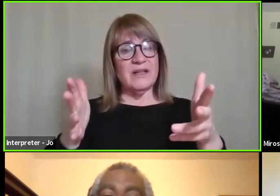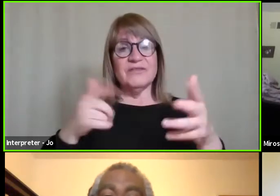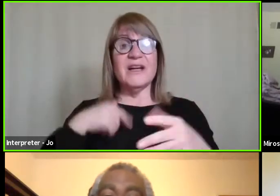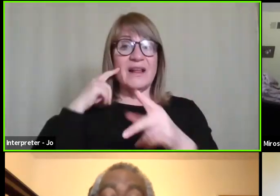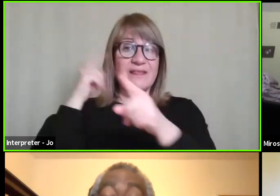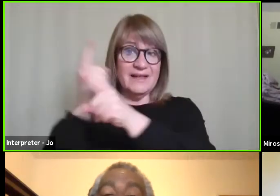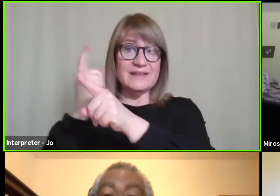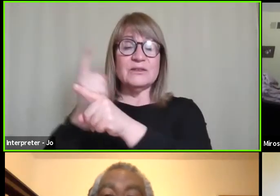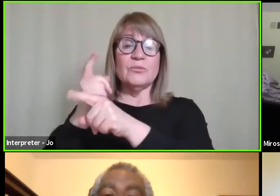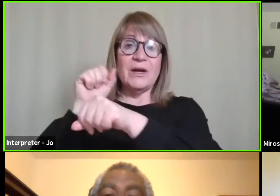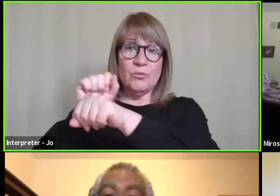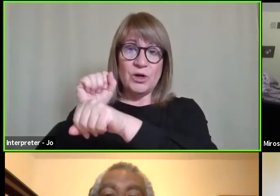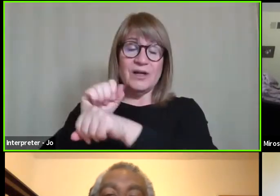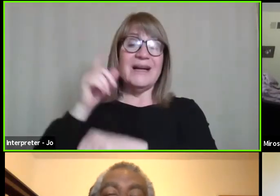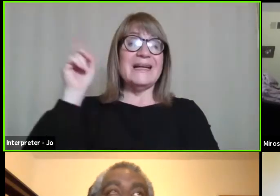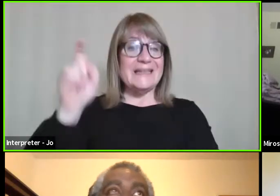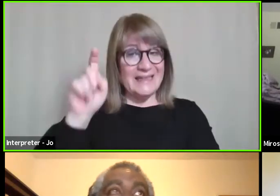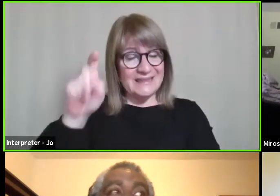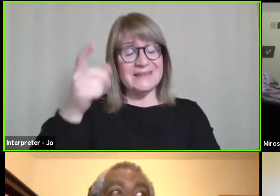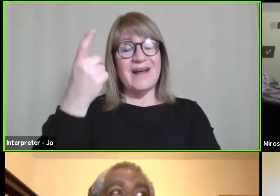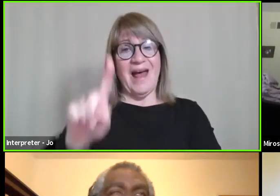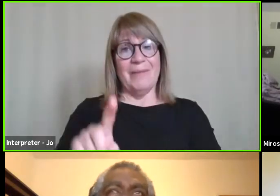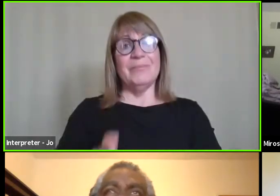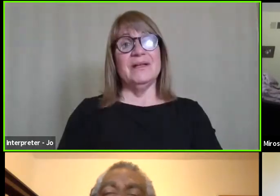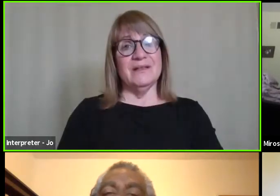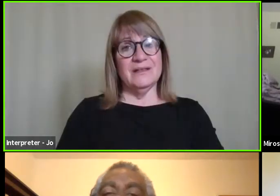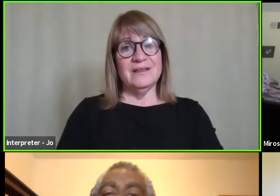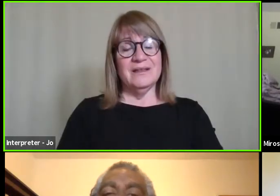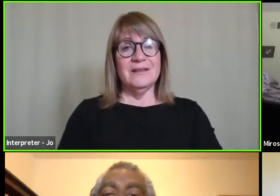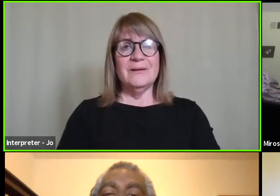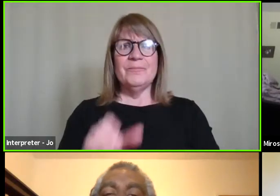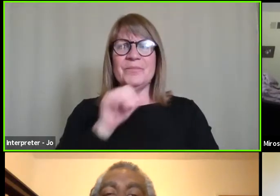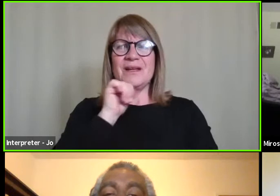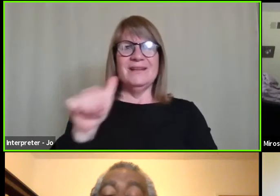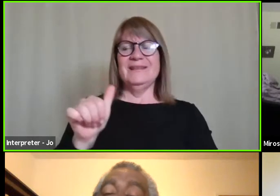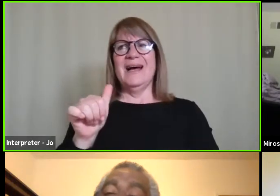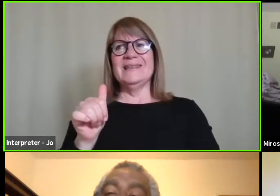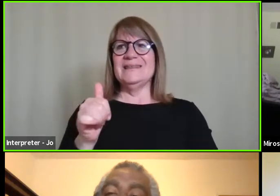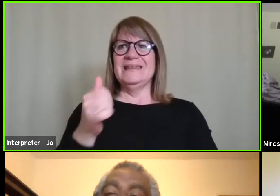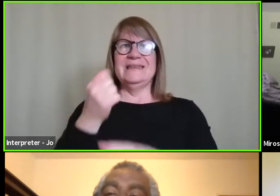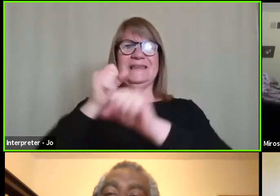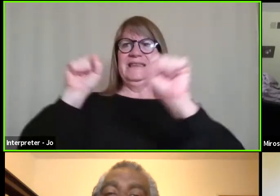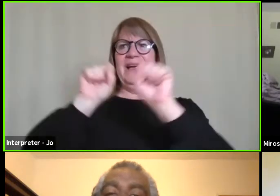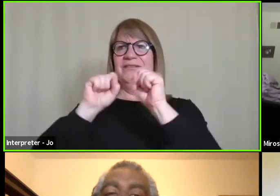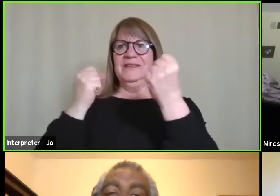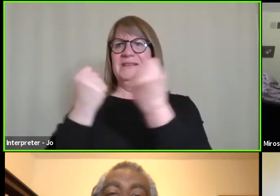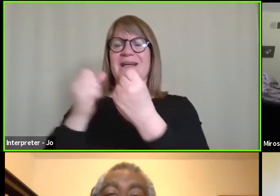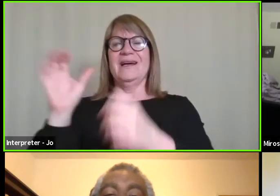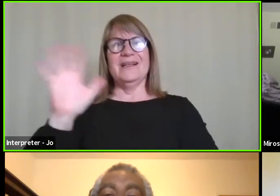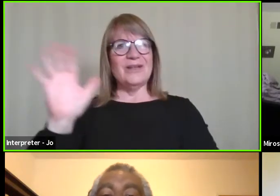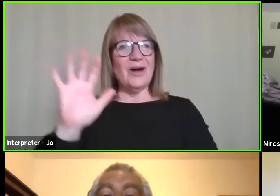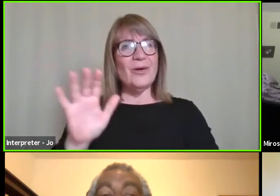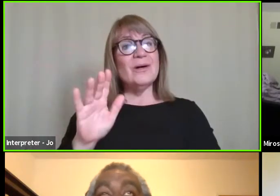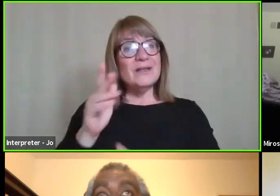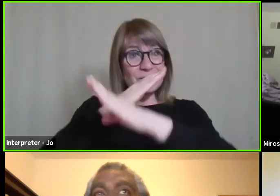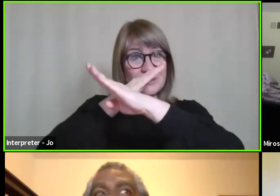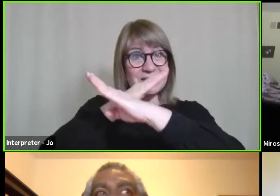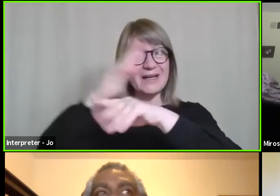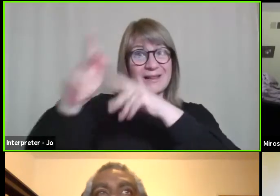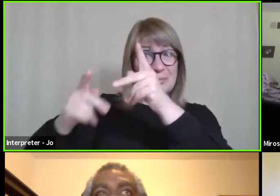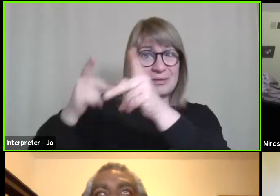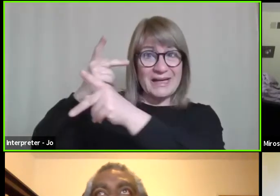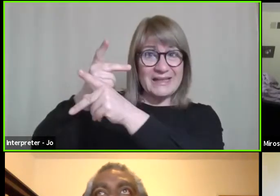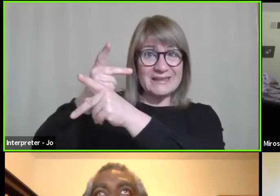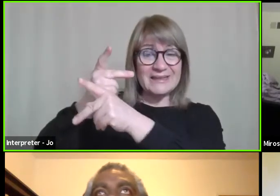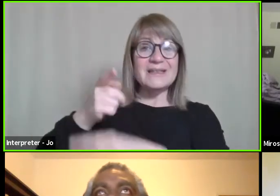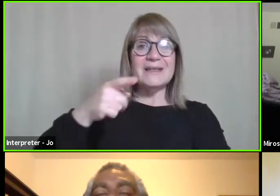and it's the work that needs to be done in order to not just save our our society but also to protect the planet because as